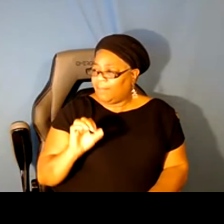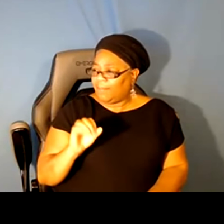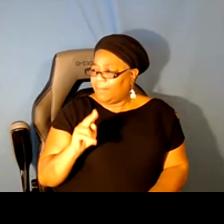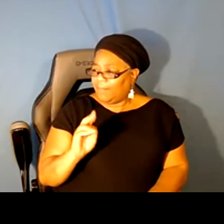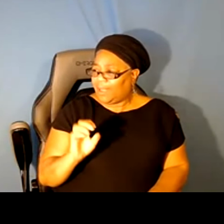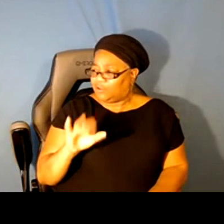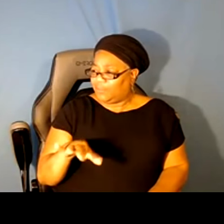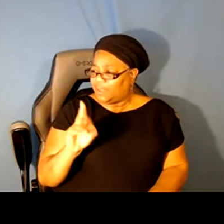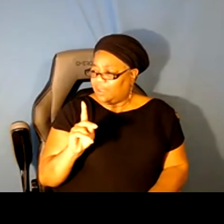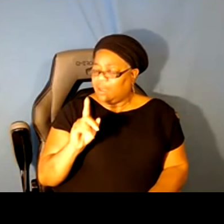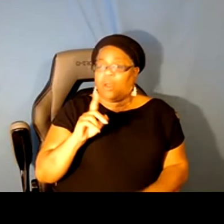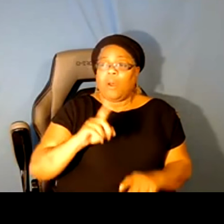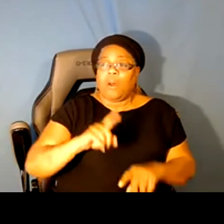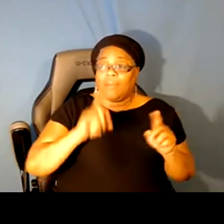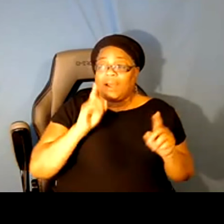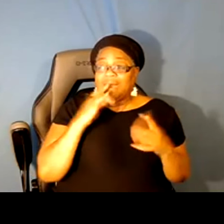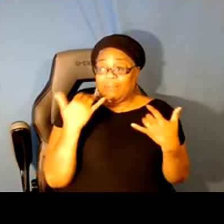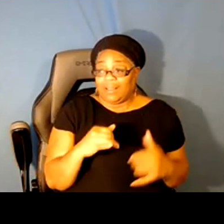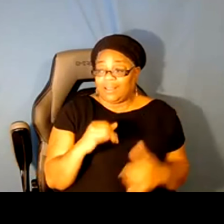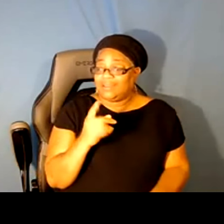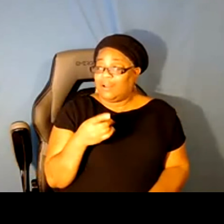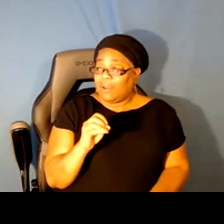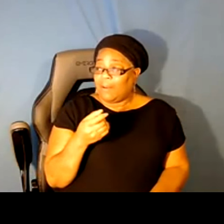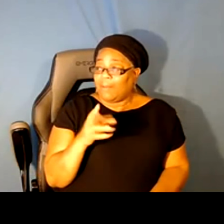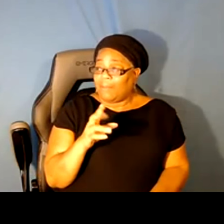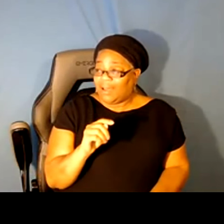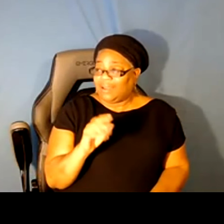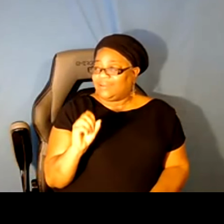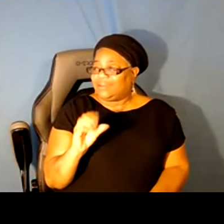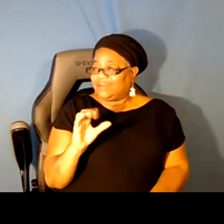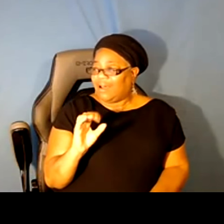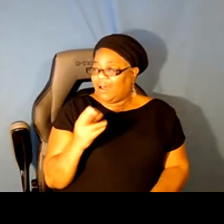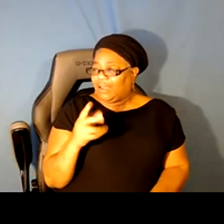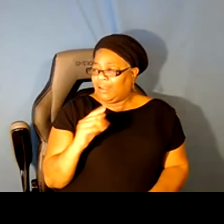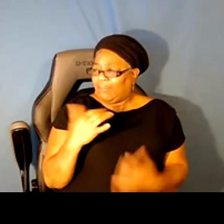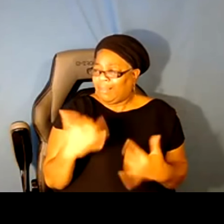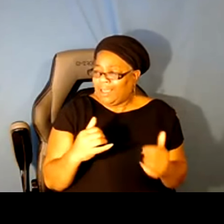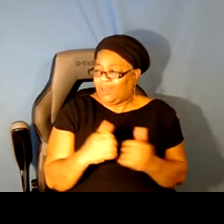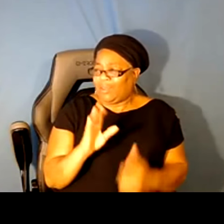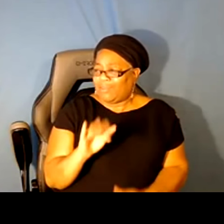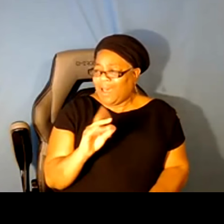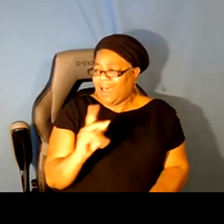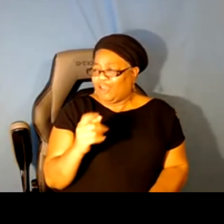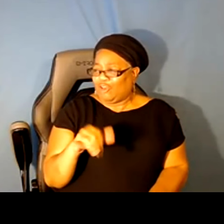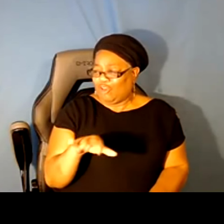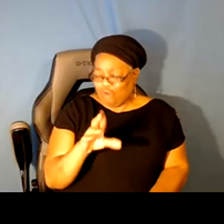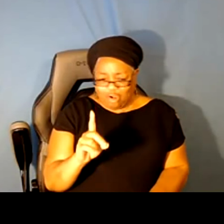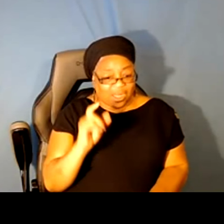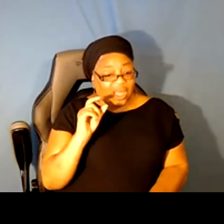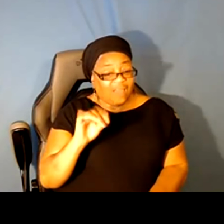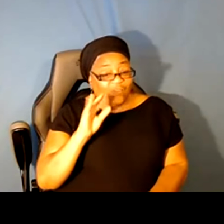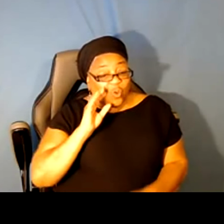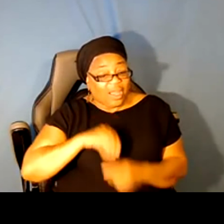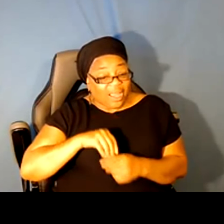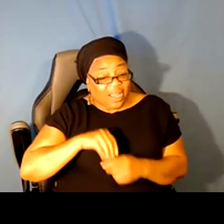but he also plays pocket, socket. He plays with backyard, you know what I'm saying? So that's why I said if you are in the Go-Go's, and you probably